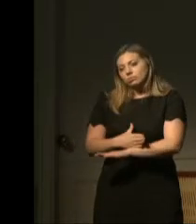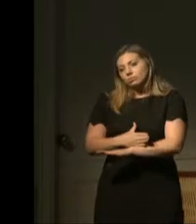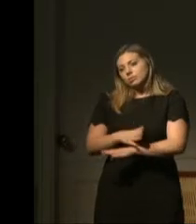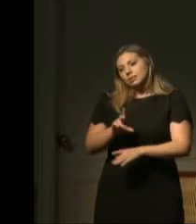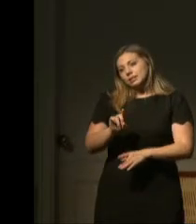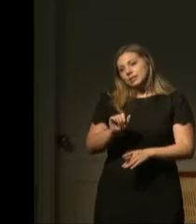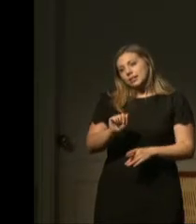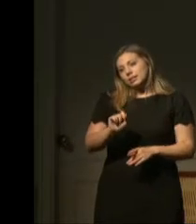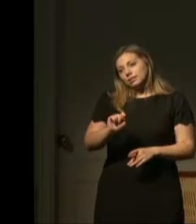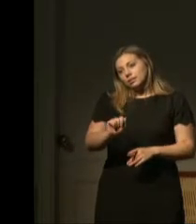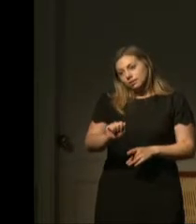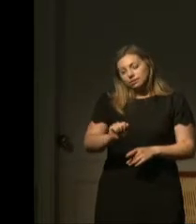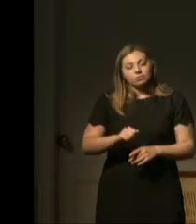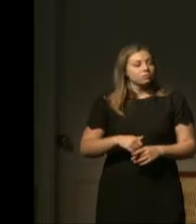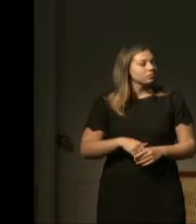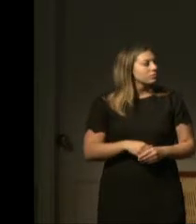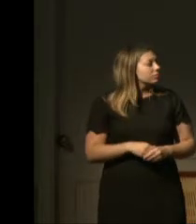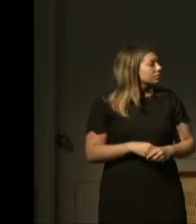data.